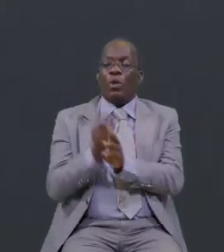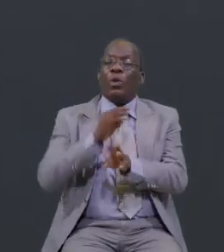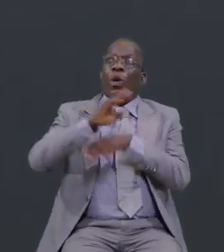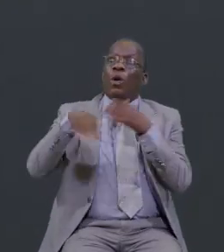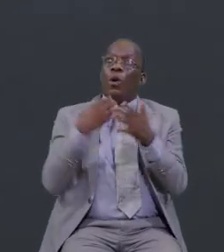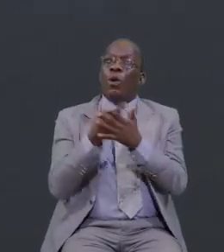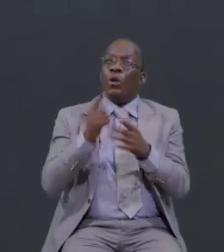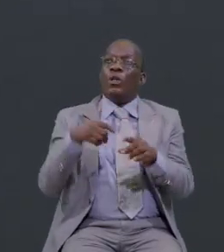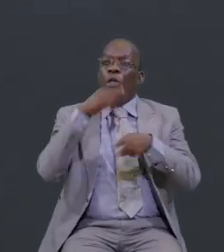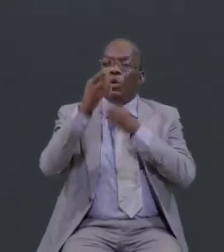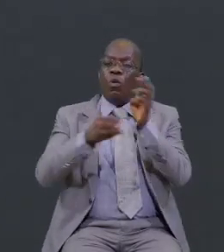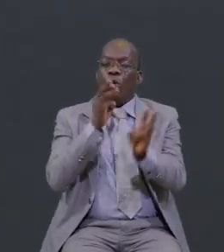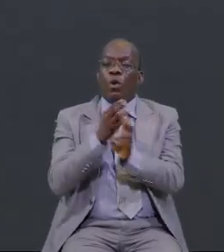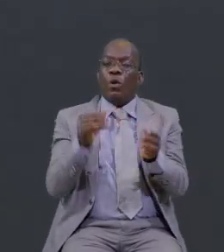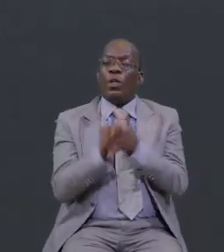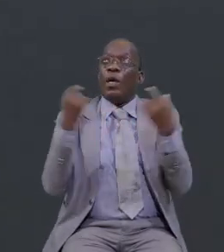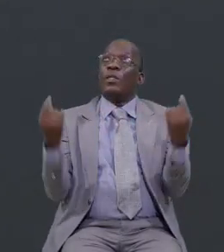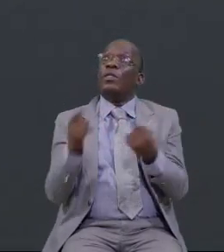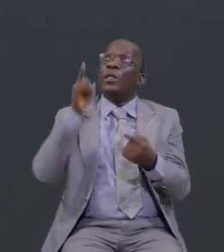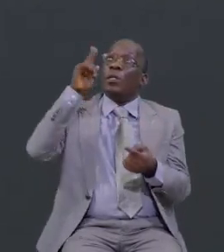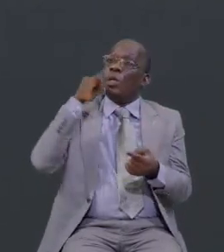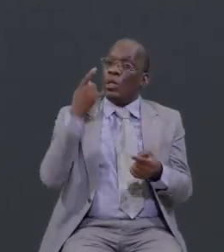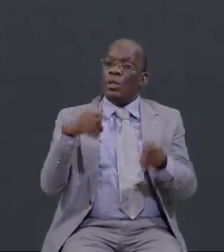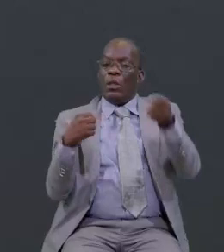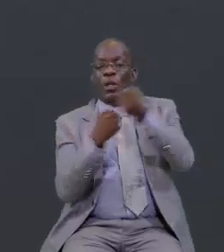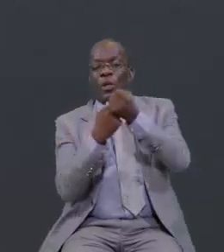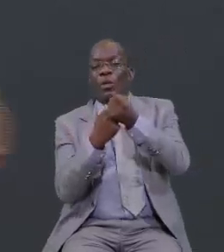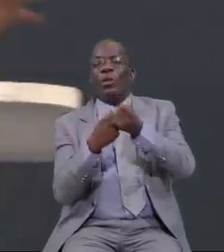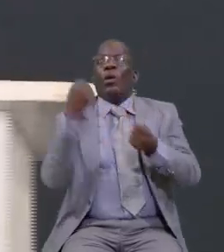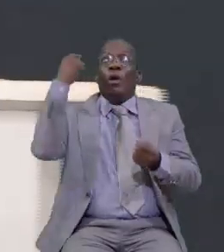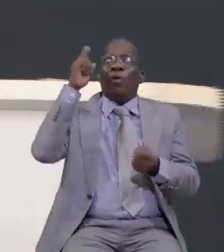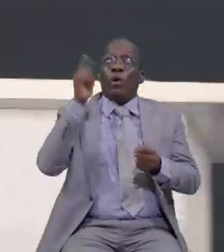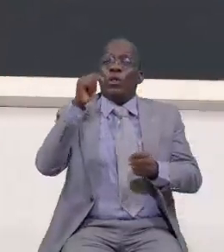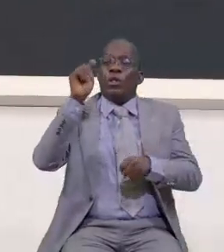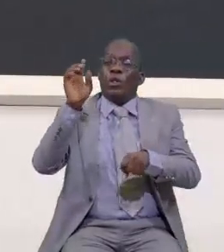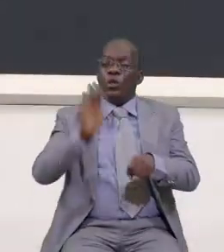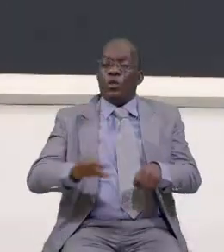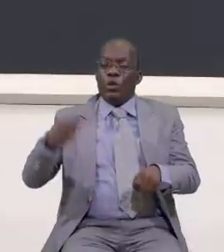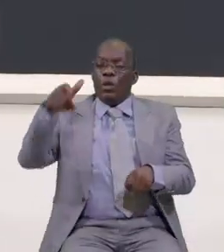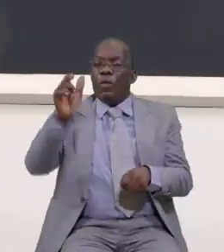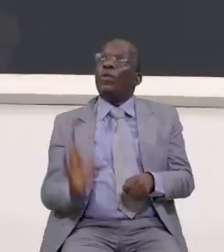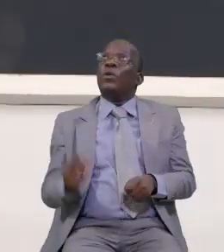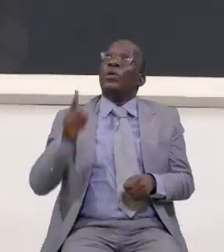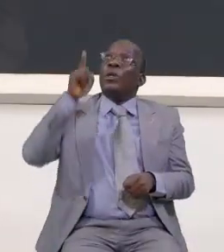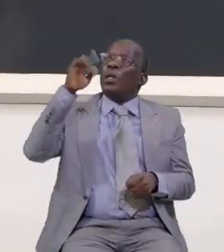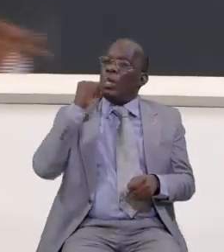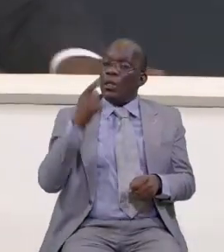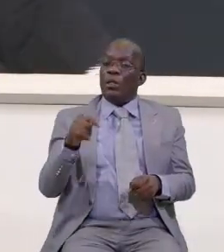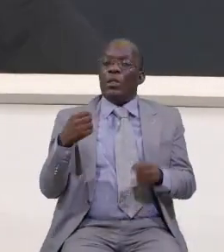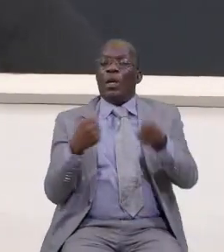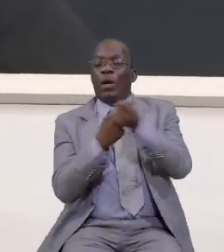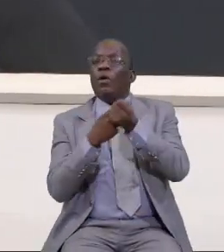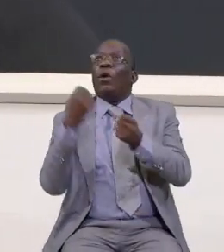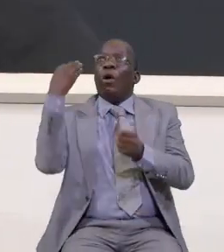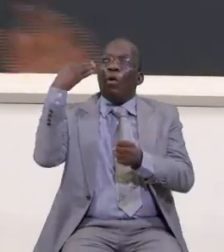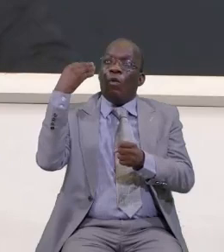He is the advocate for the children of God. He is the advocate for the people outside the